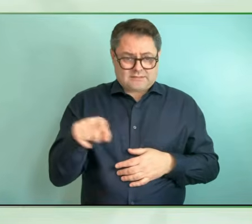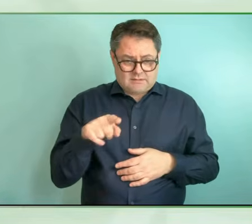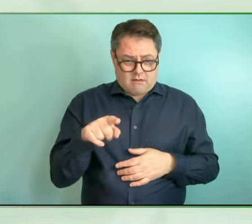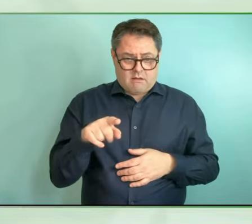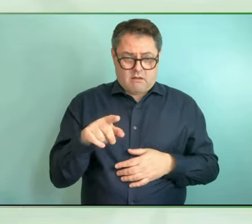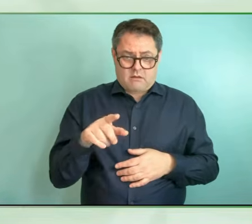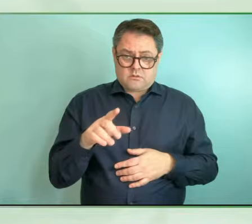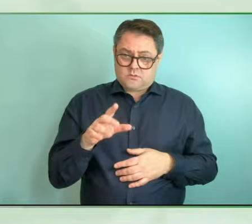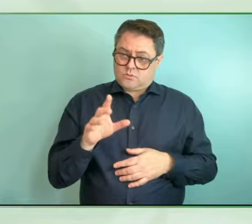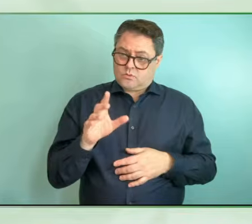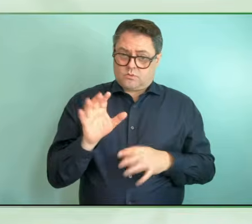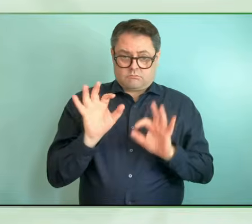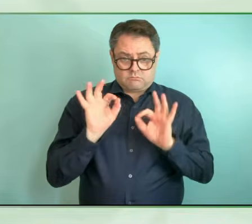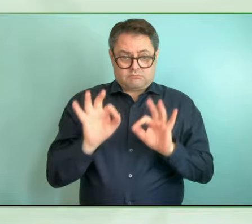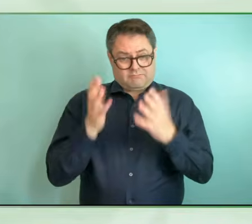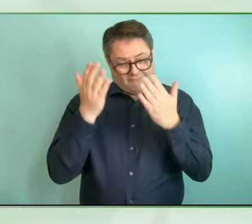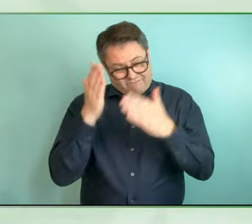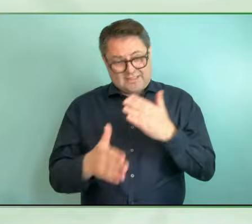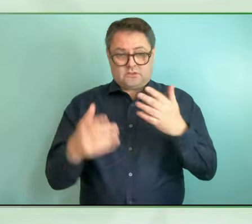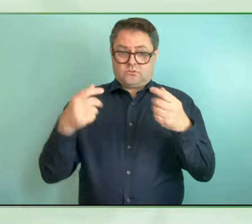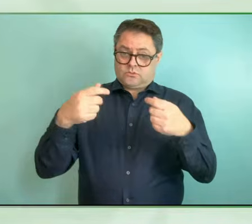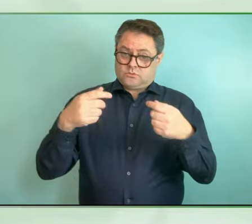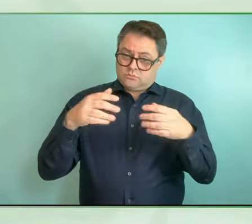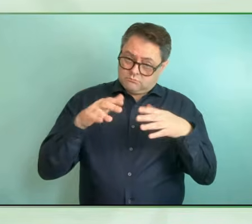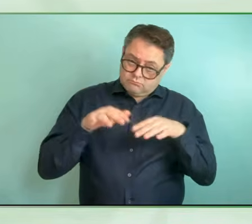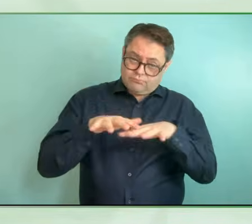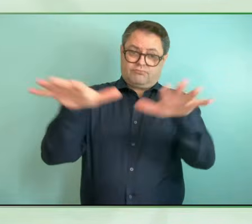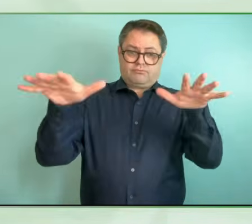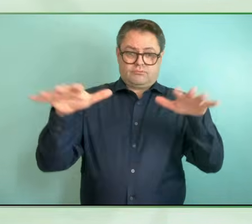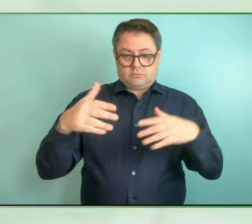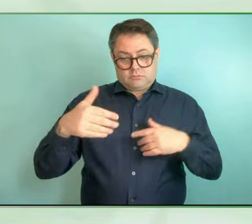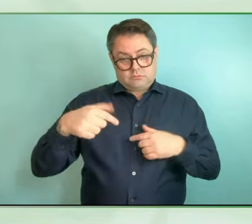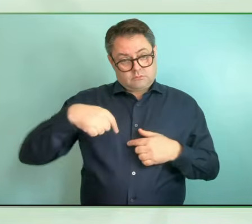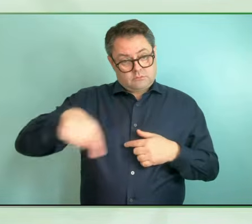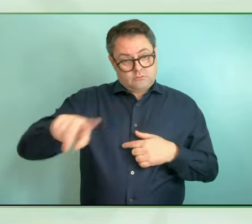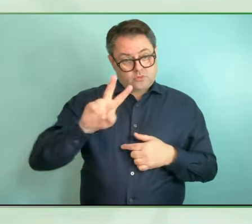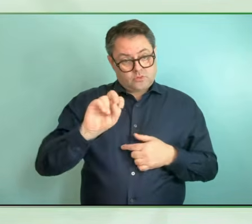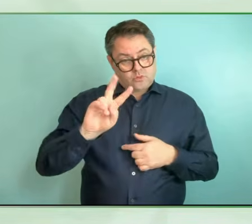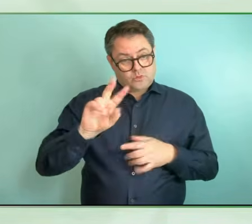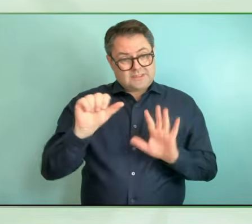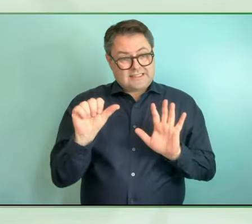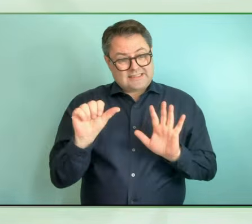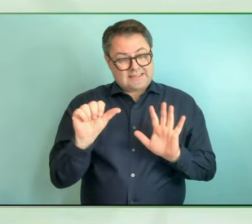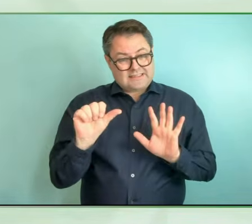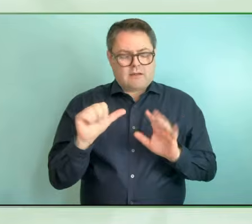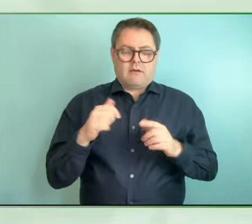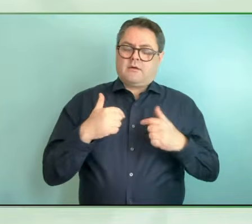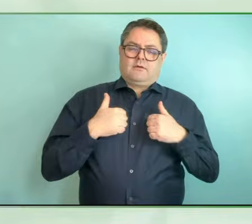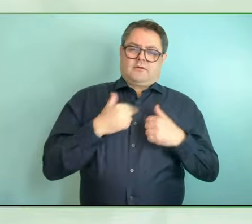Is it later this year, or? Our developers would forbid me to give